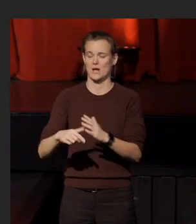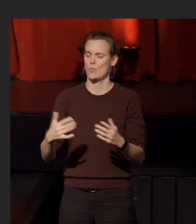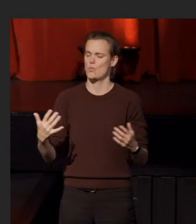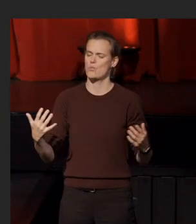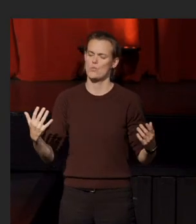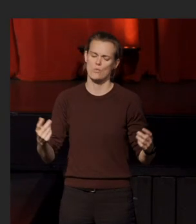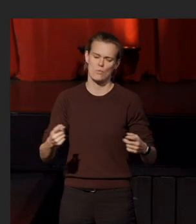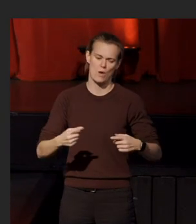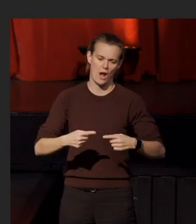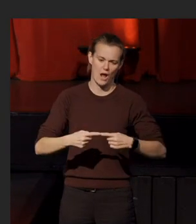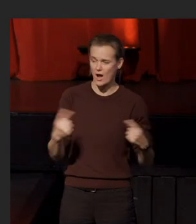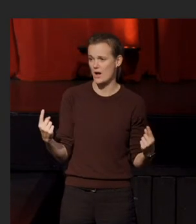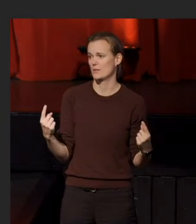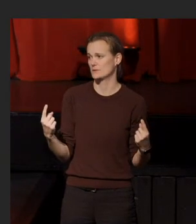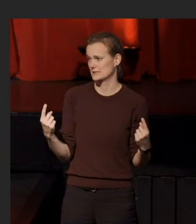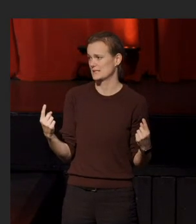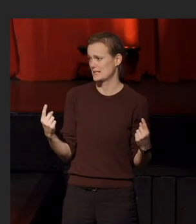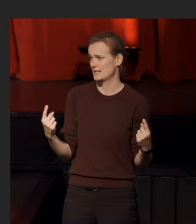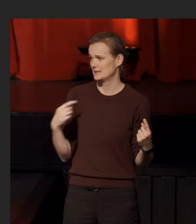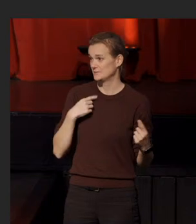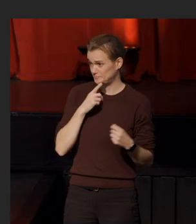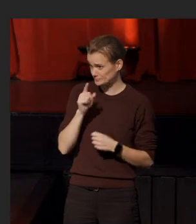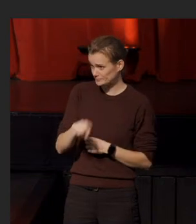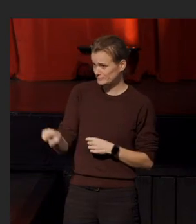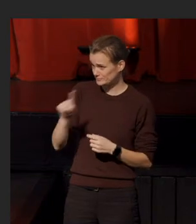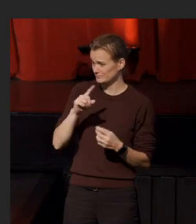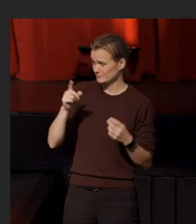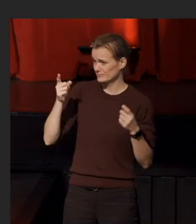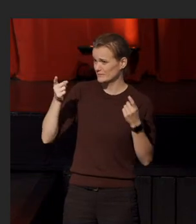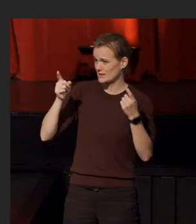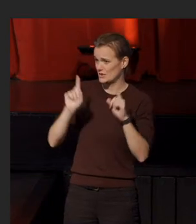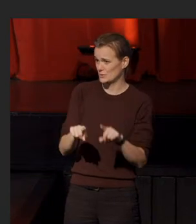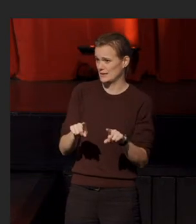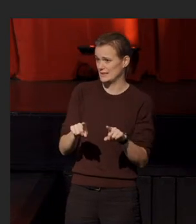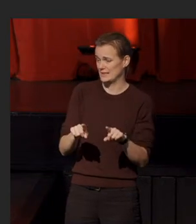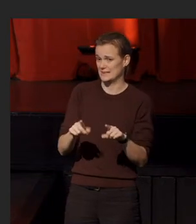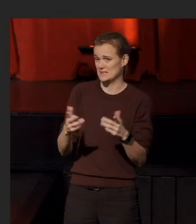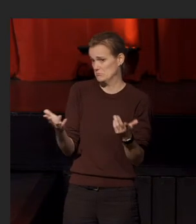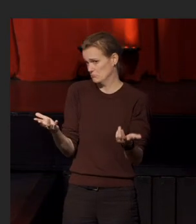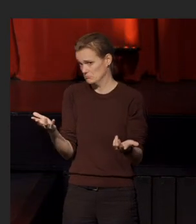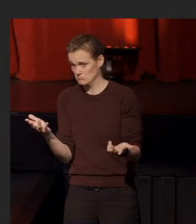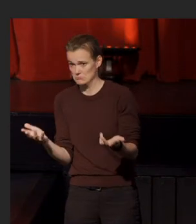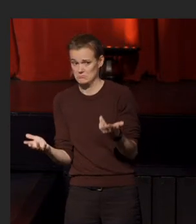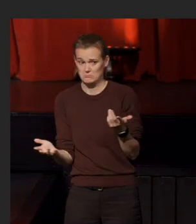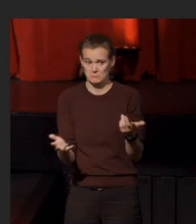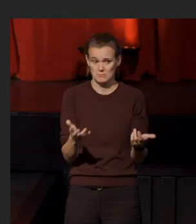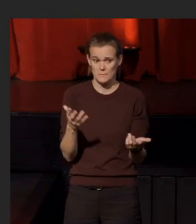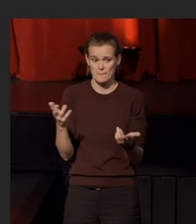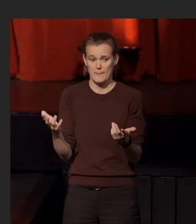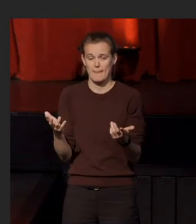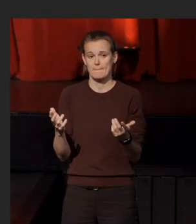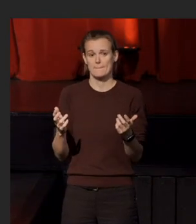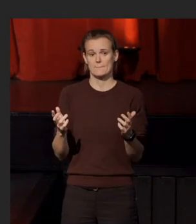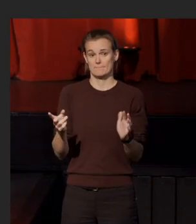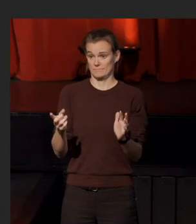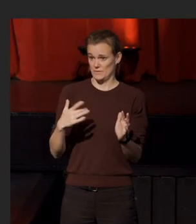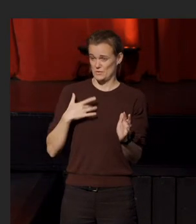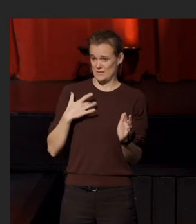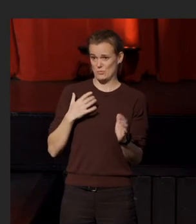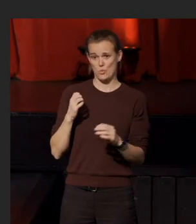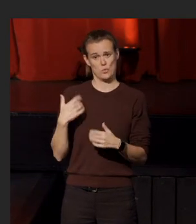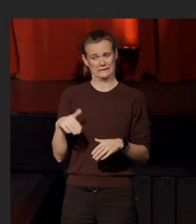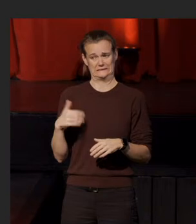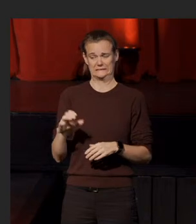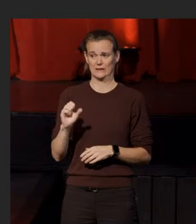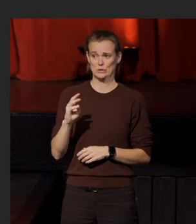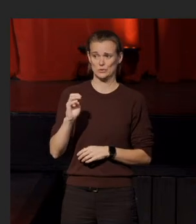principally the case. And I'm sure a lot of people in this room are here today because you share a kind of angst about social media,